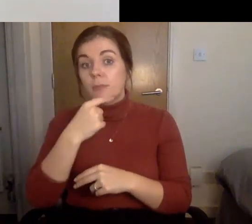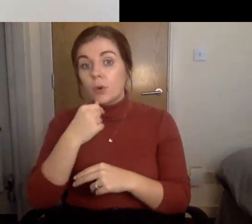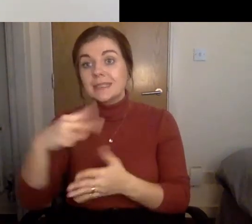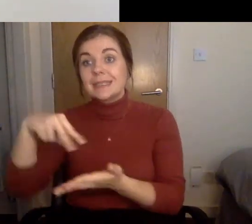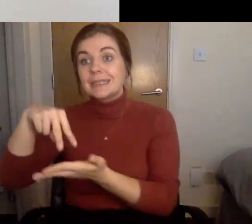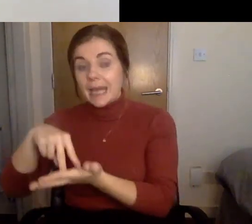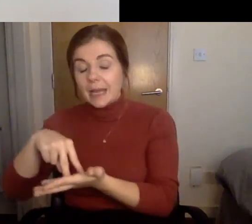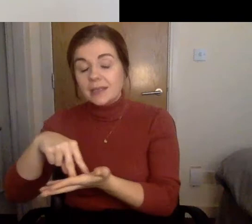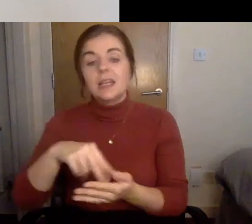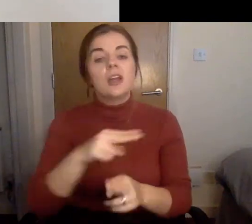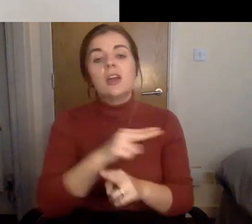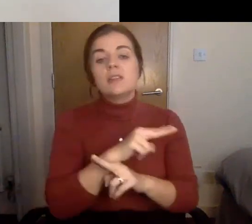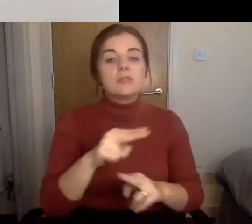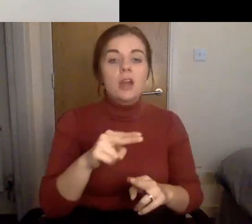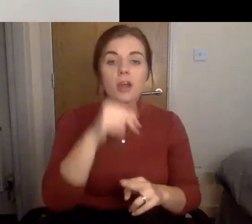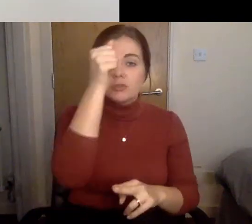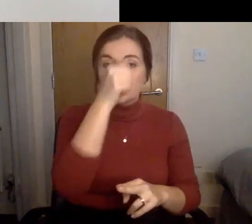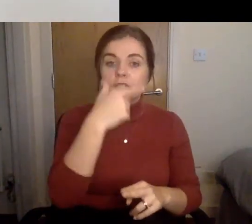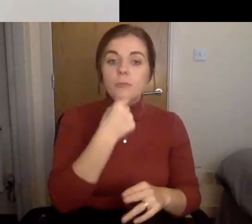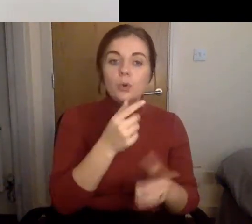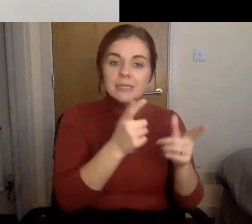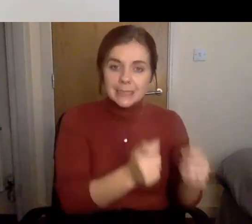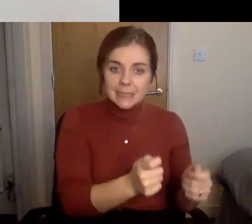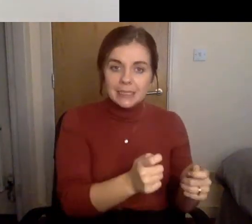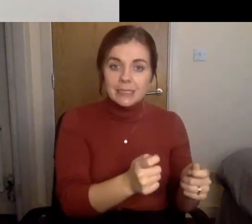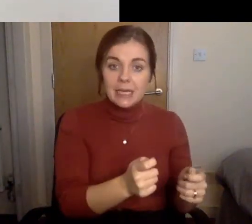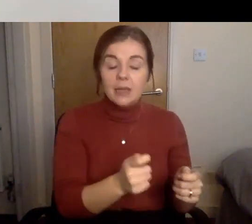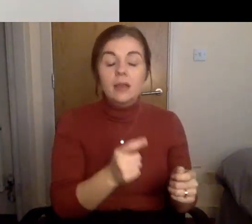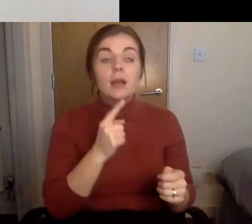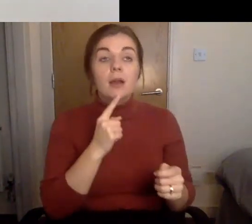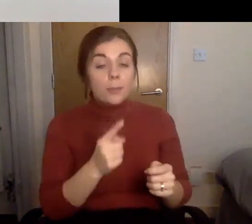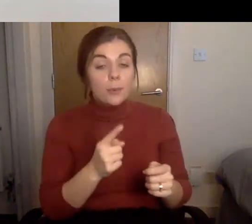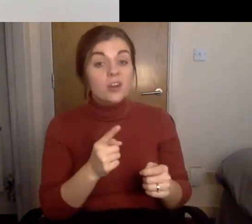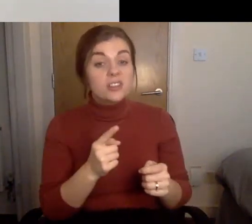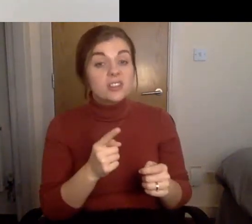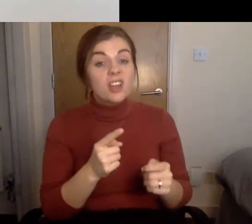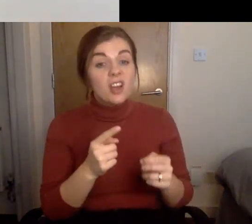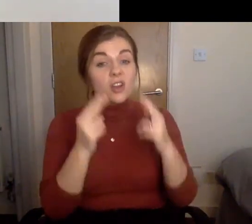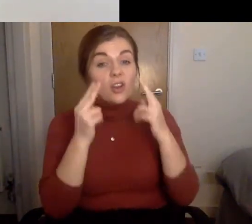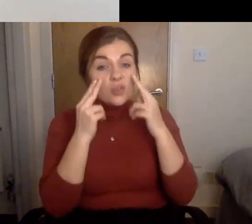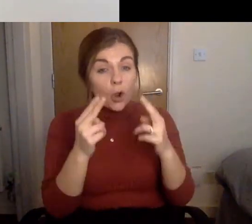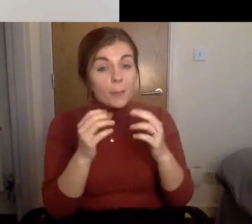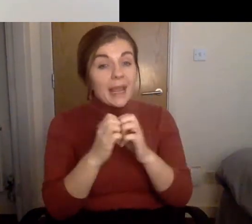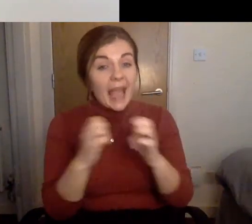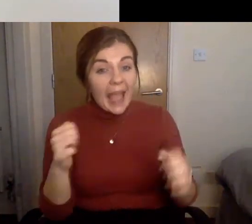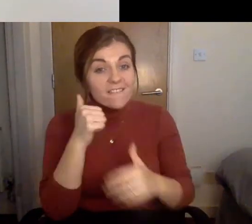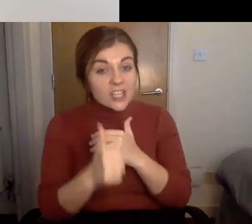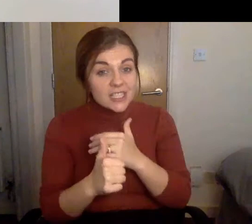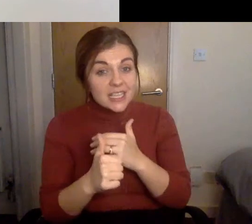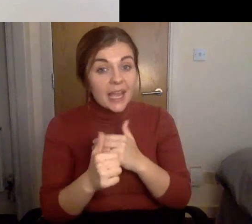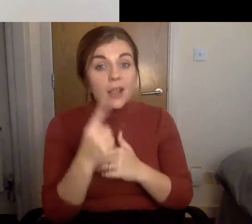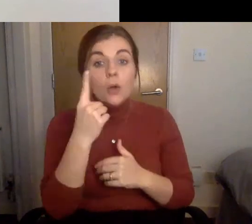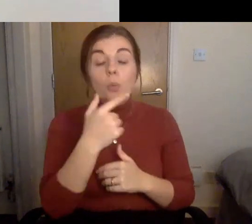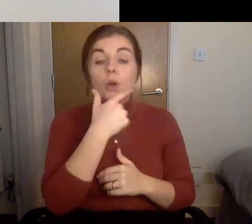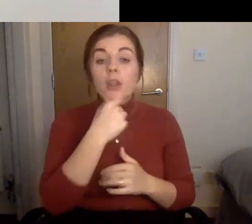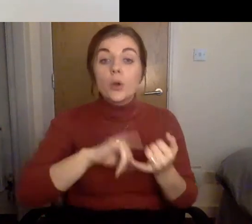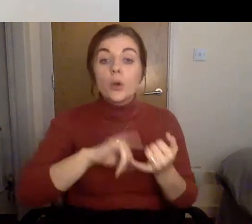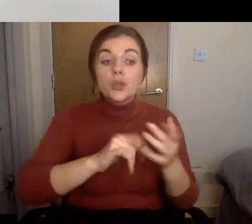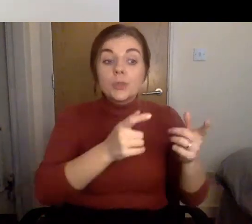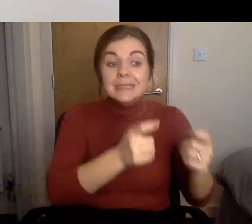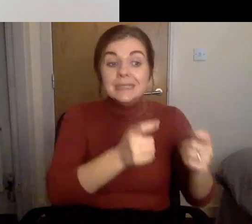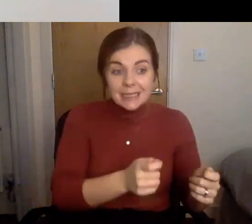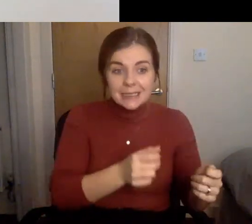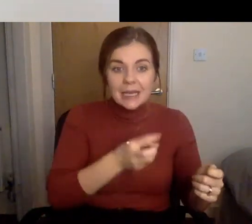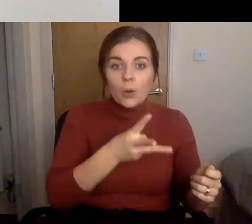sitting, generally. But every day, not some days, every day, one of the boys who is sitting will put their hand up. And